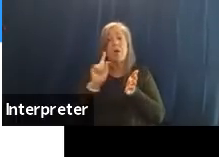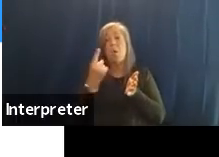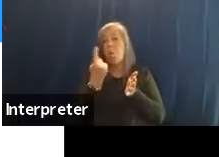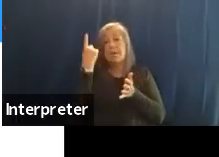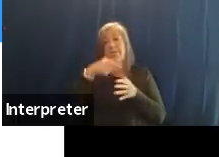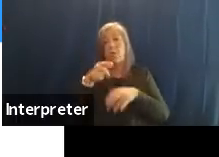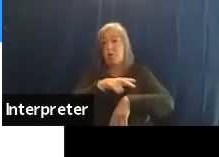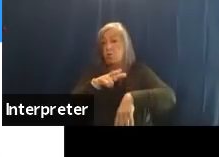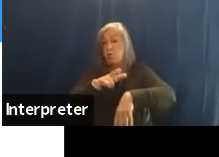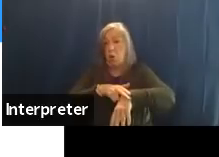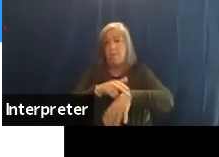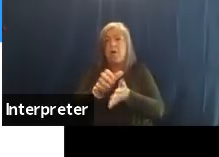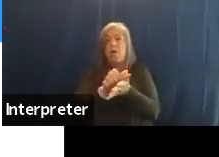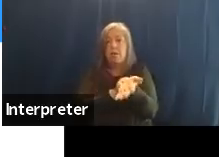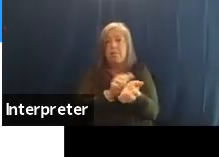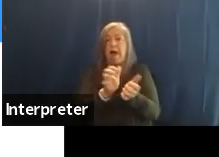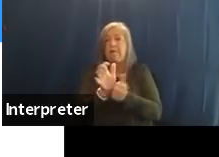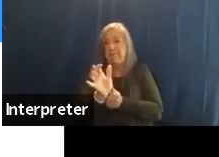that's where the gloves come in.